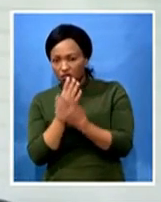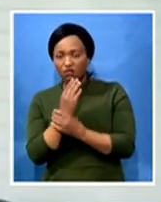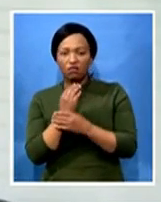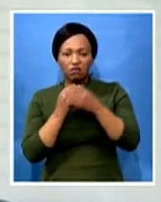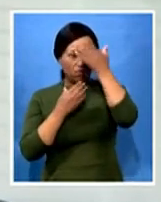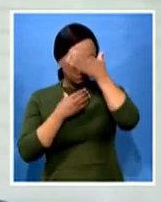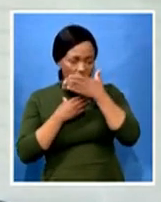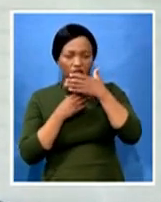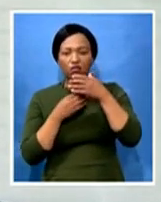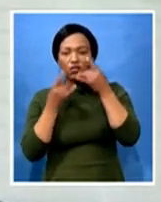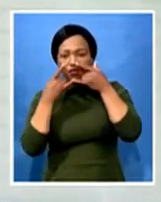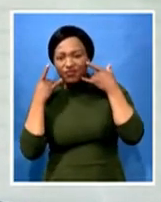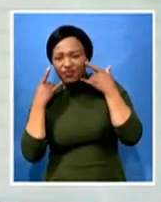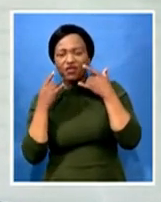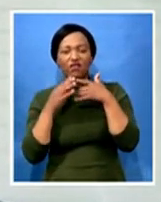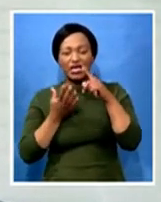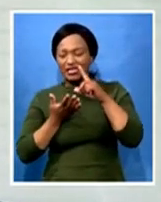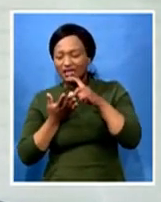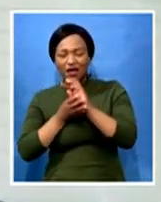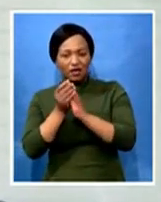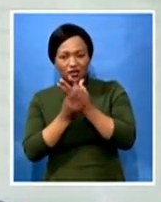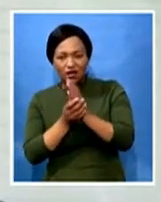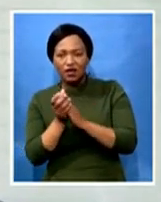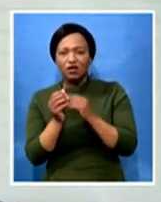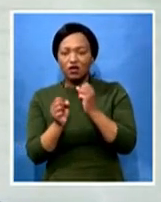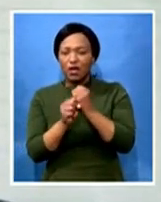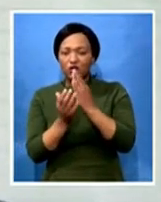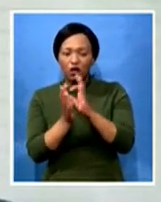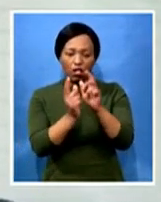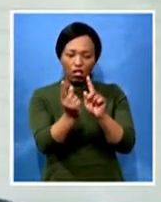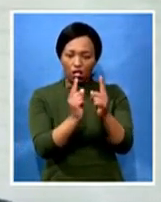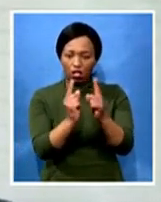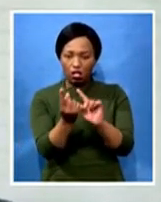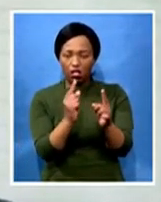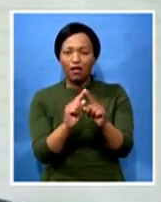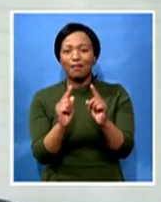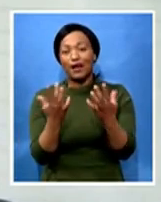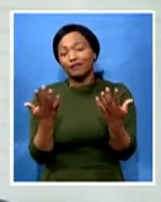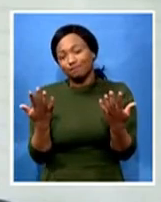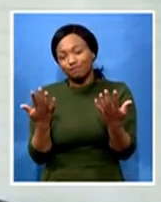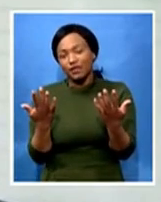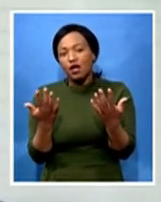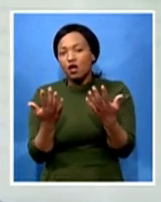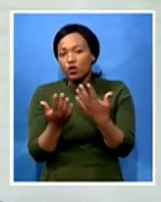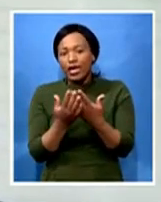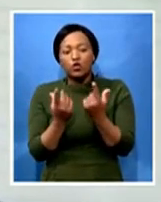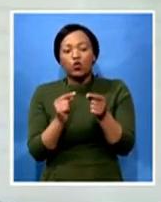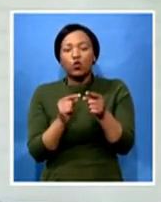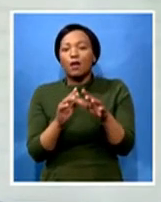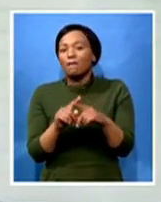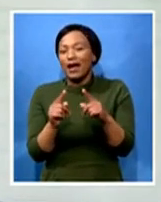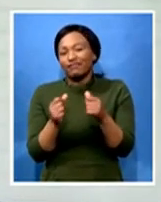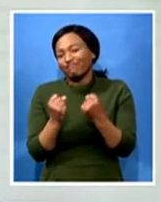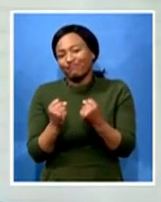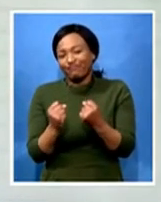sanitizing, with maintaining social distance, but there's only so much you can do. The fact remains, your exposure to the